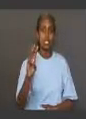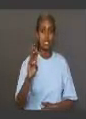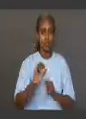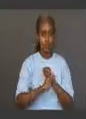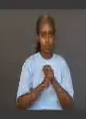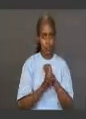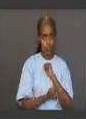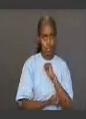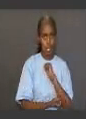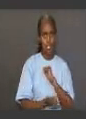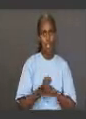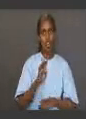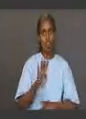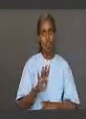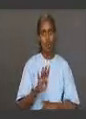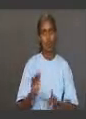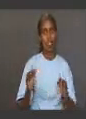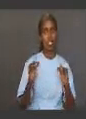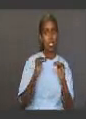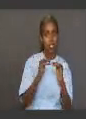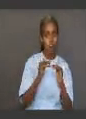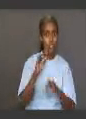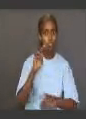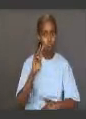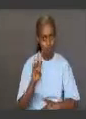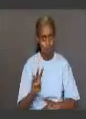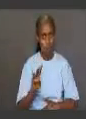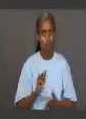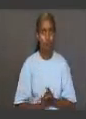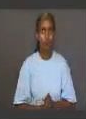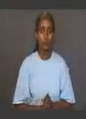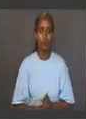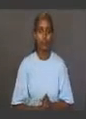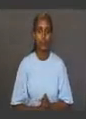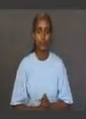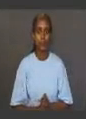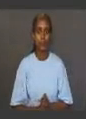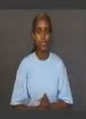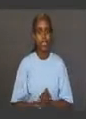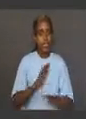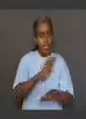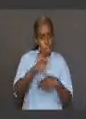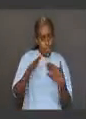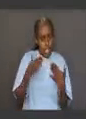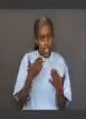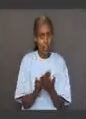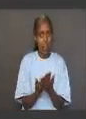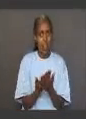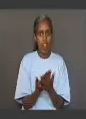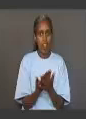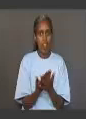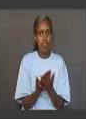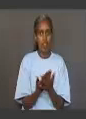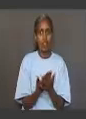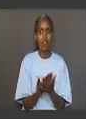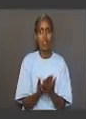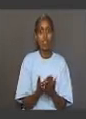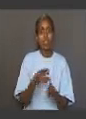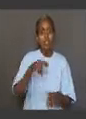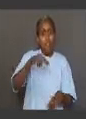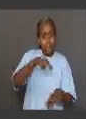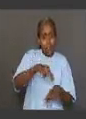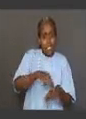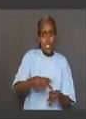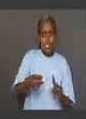the base 4 equals 2. In general, for a fixed